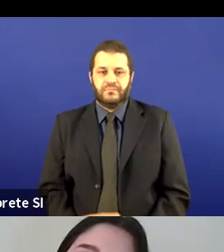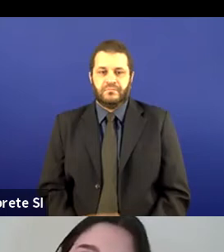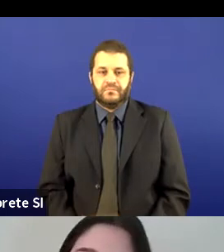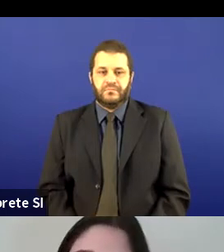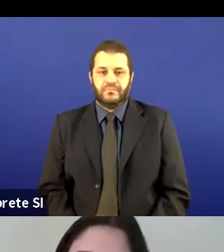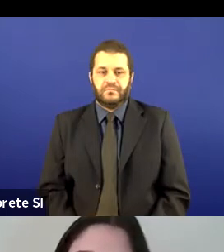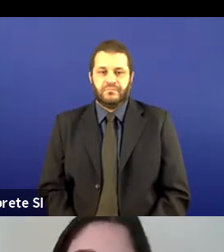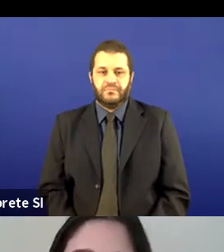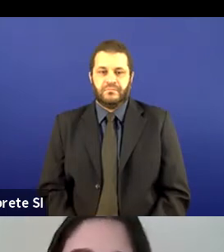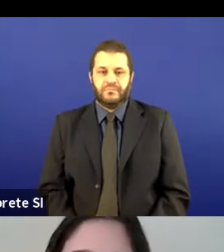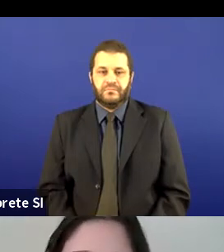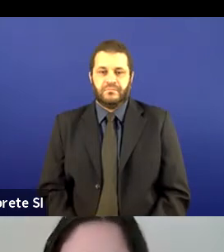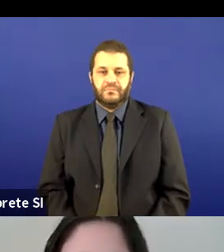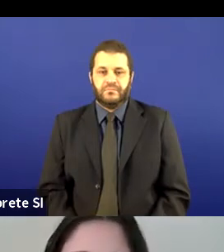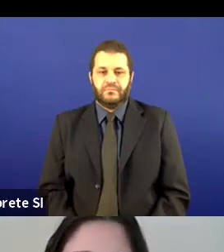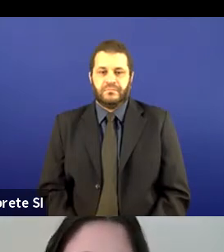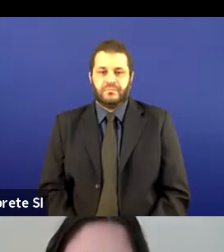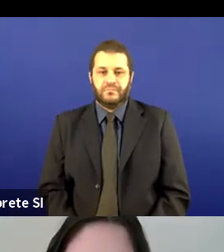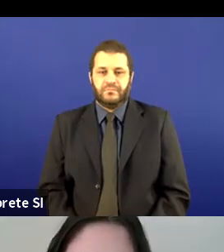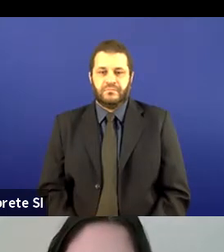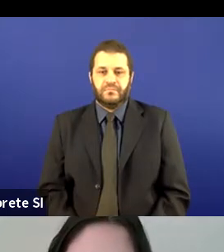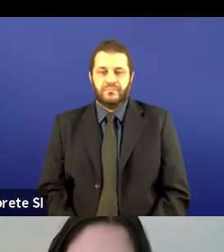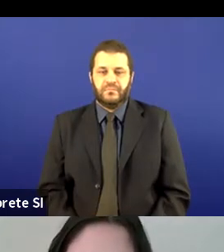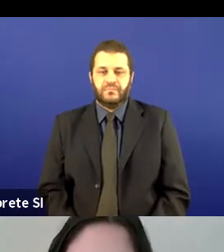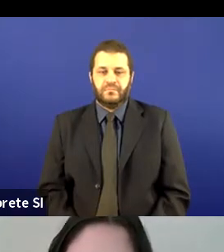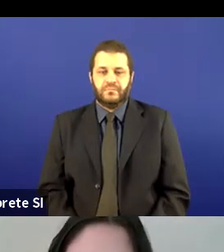correcto por en cuanto, por este momento?